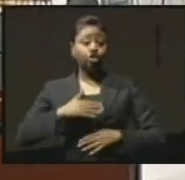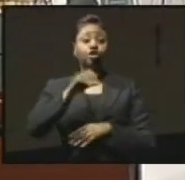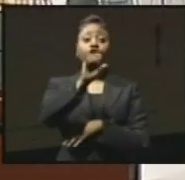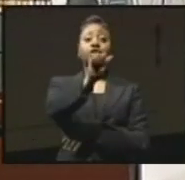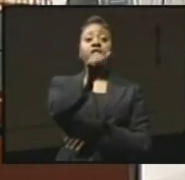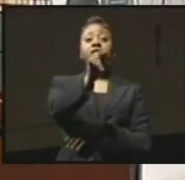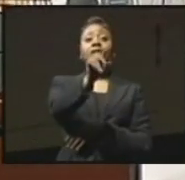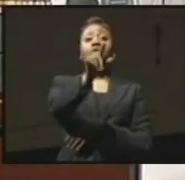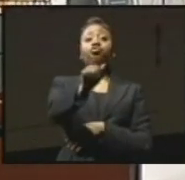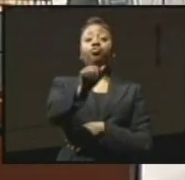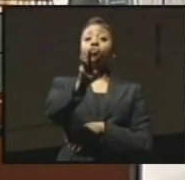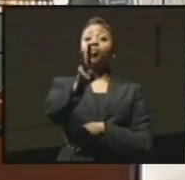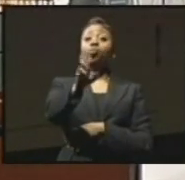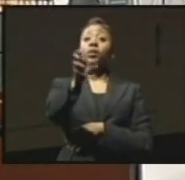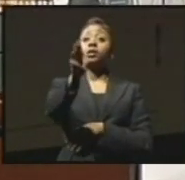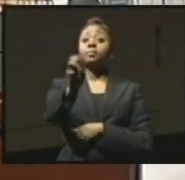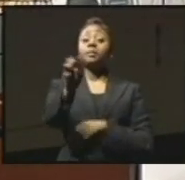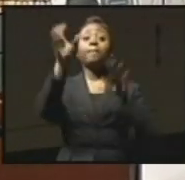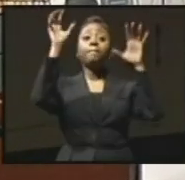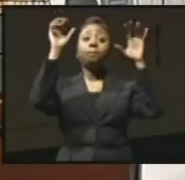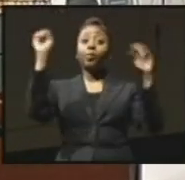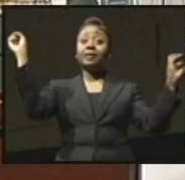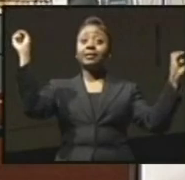President, Metropolitan